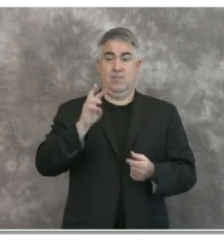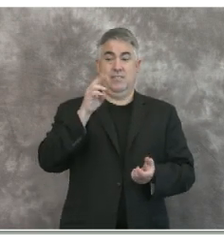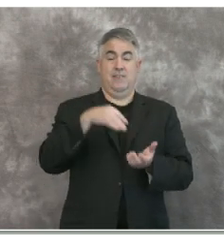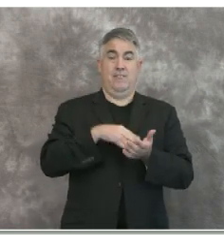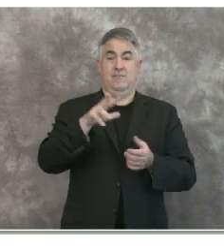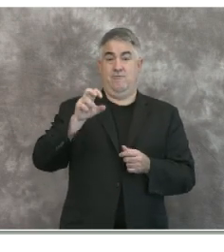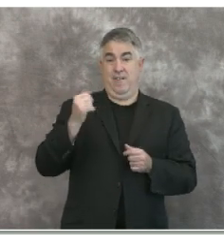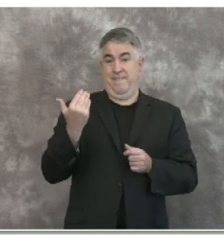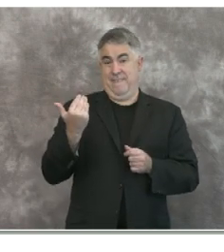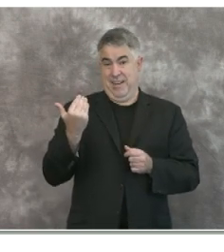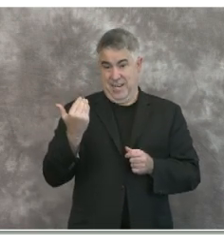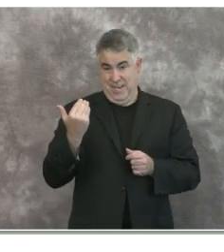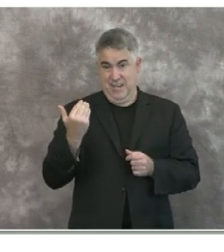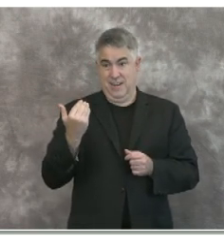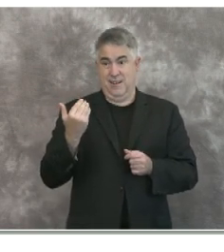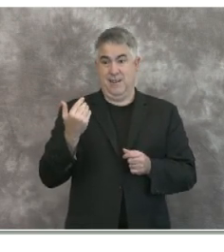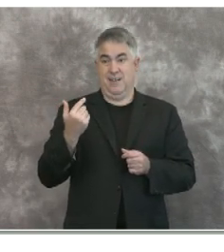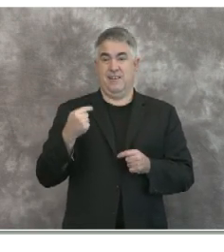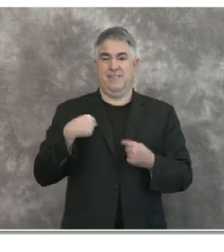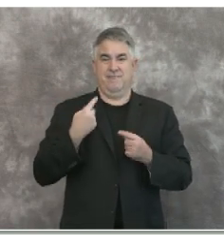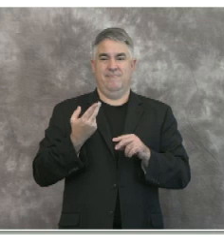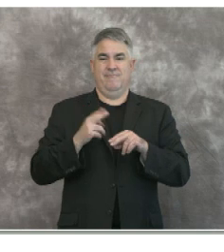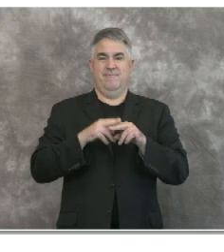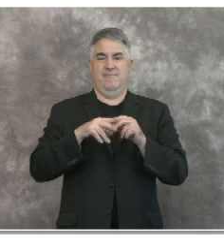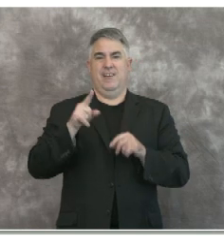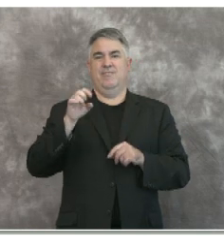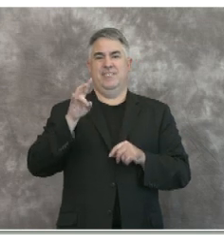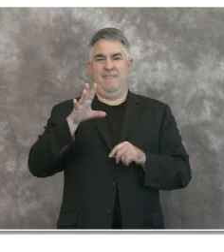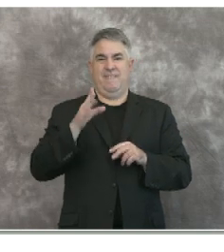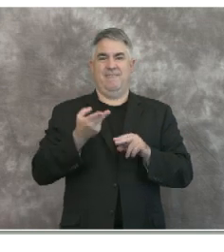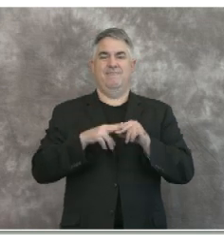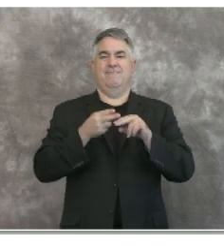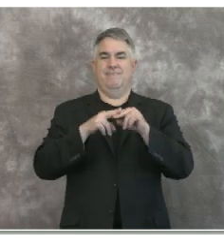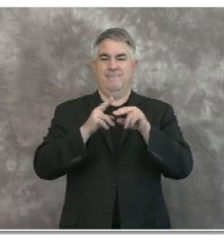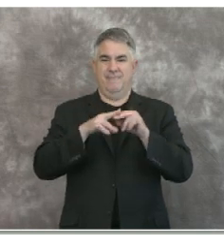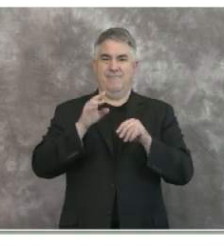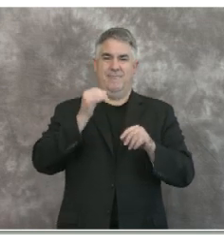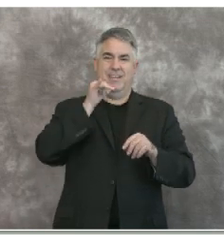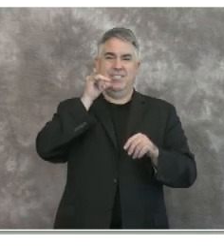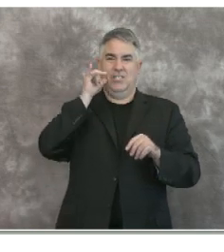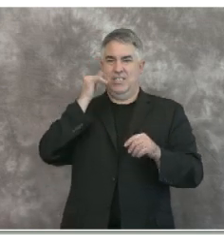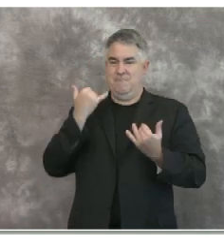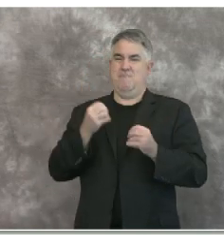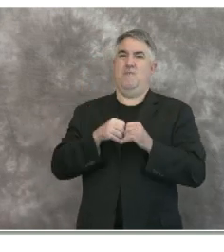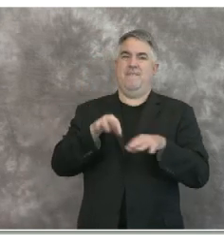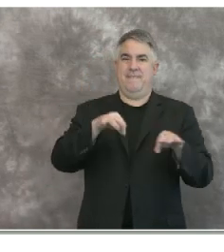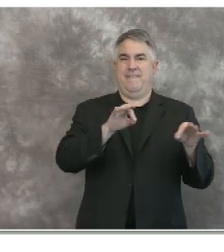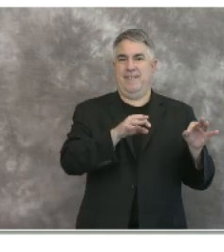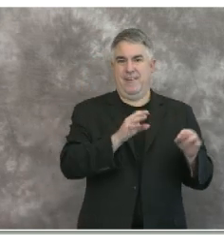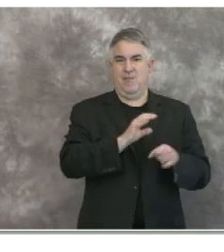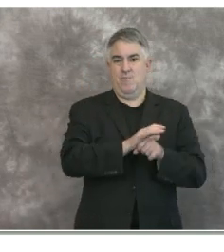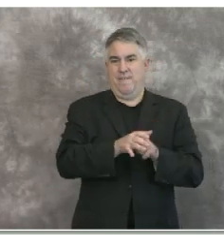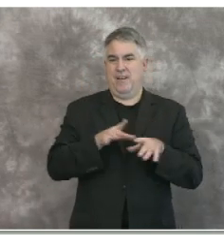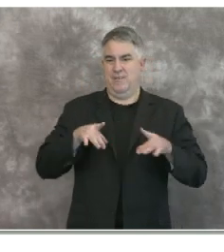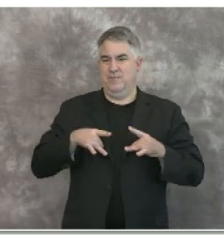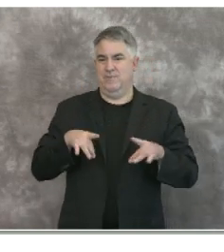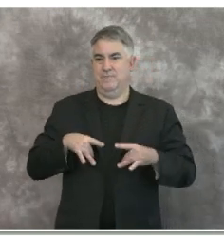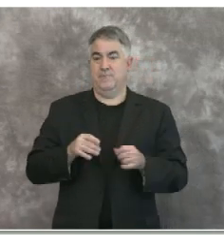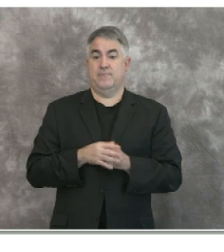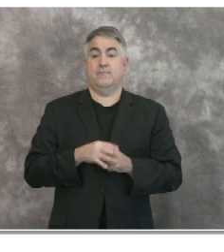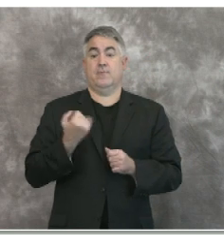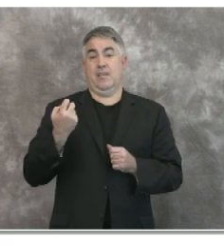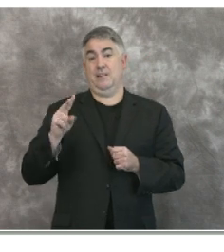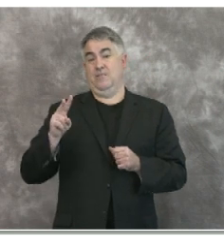6,315 cases, which is 175 more cases than yesterday, and includes 241 deaths,